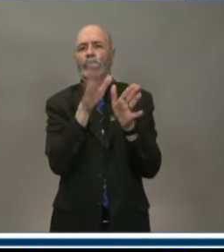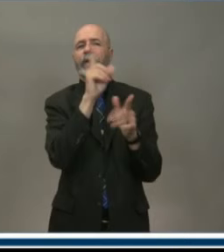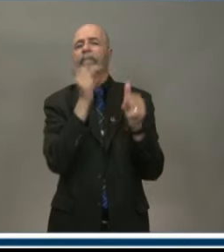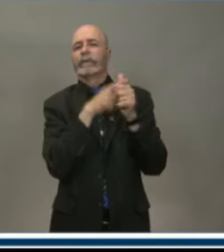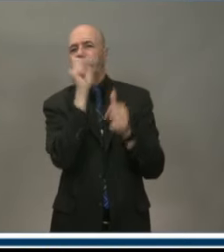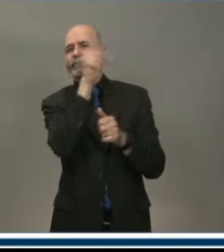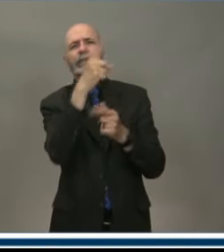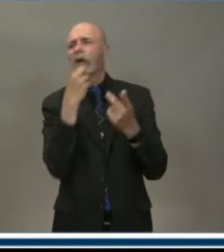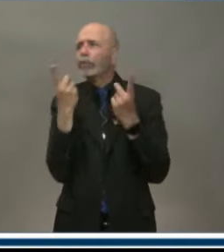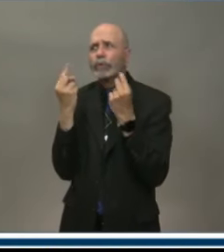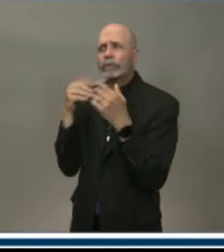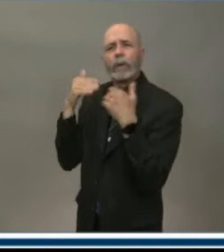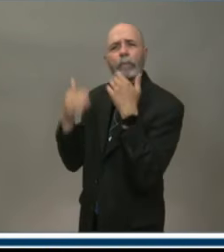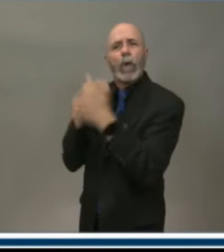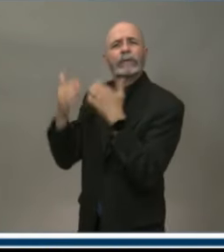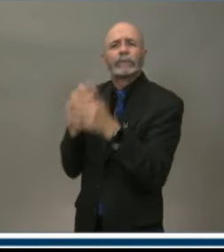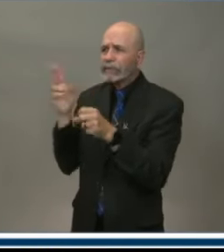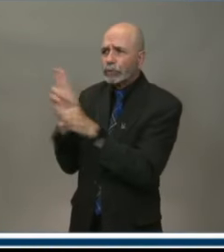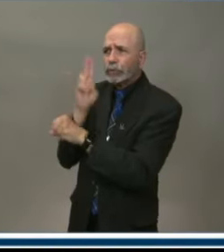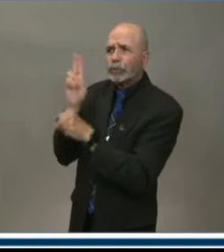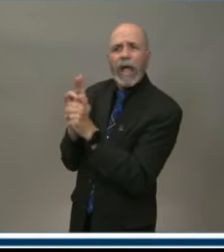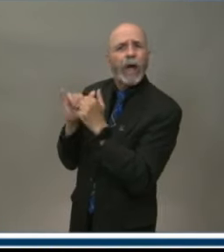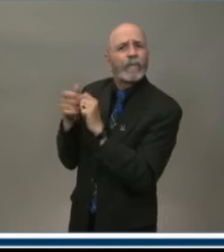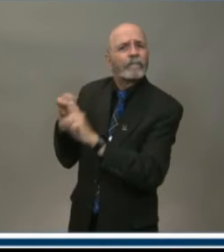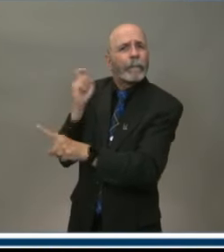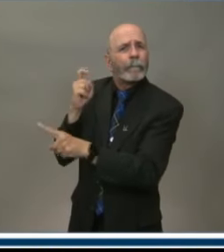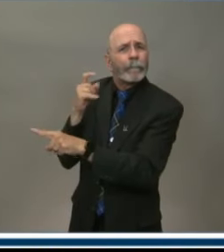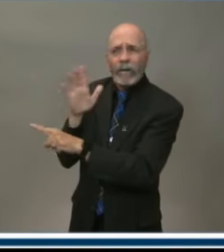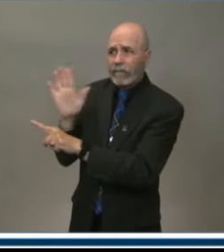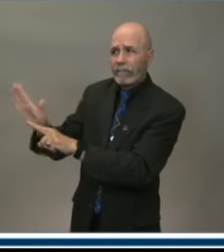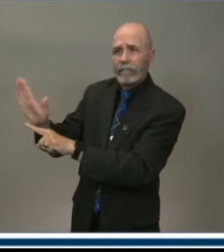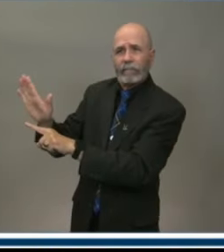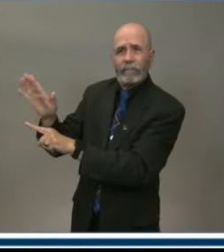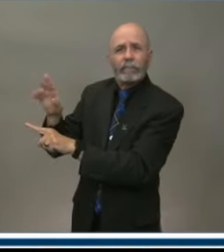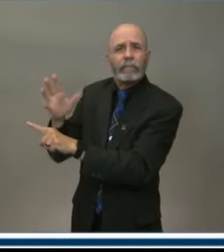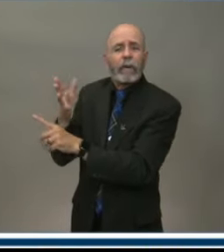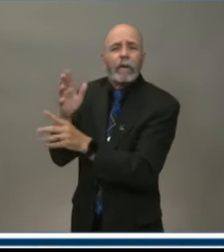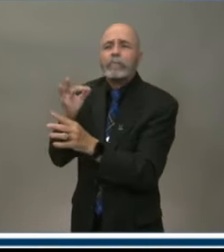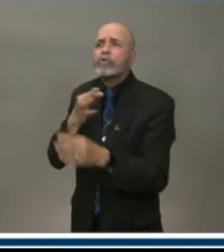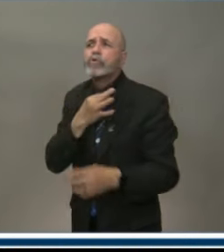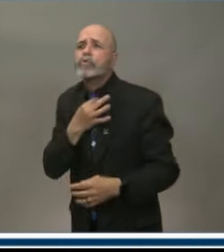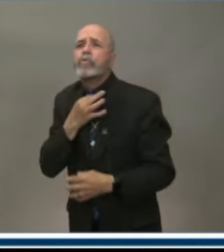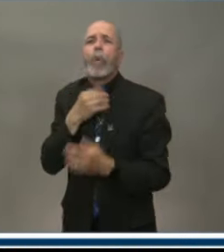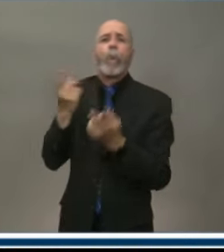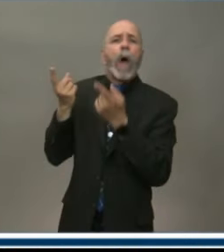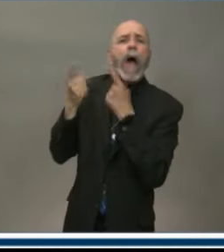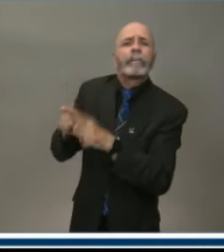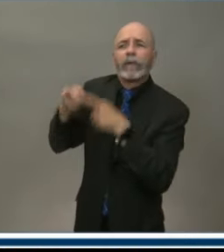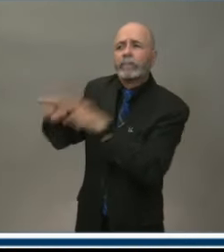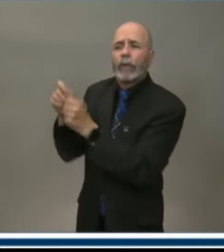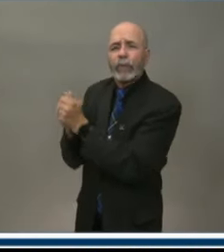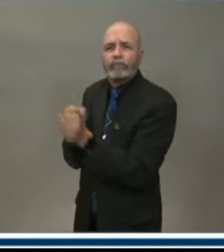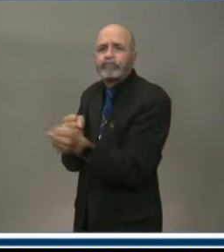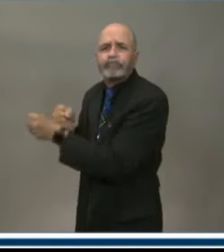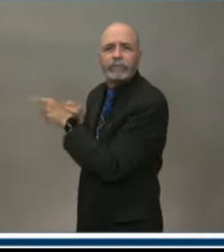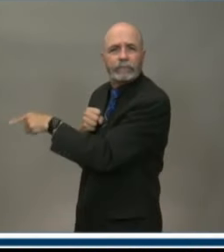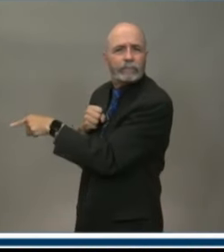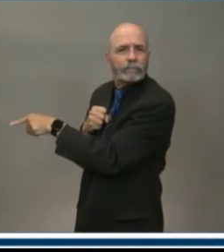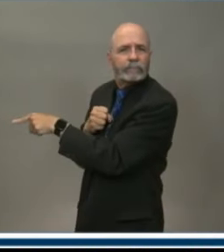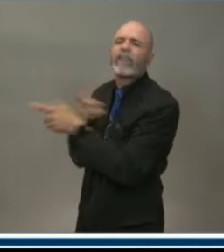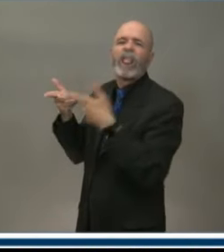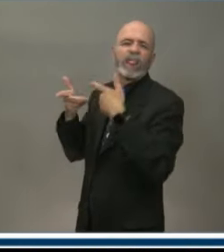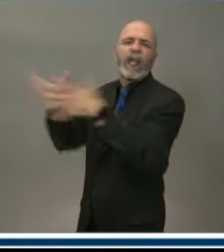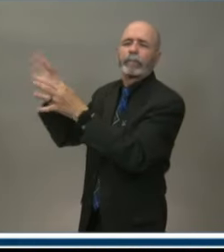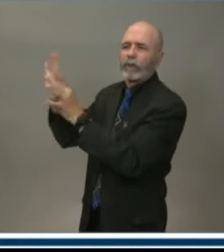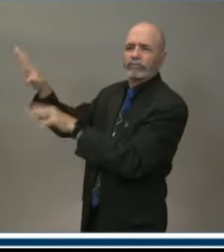used to answer the questions that so many Nova Scotians may have, and quite frankly, to allow them to allow the